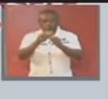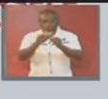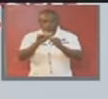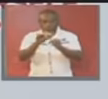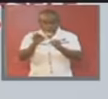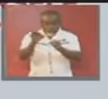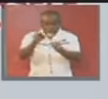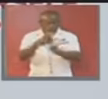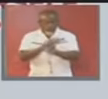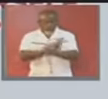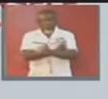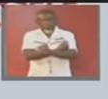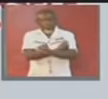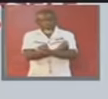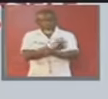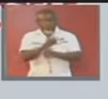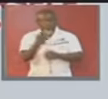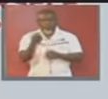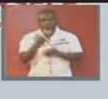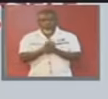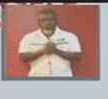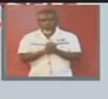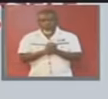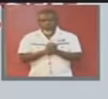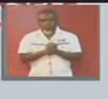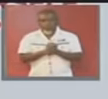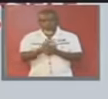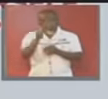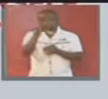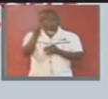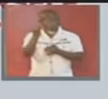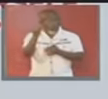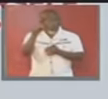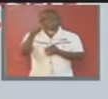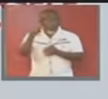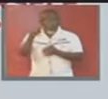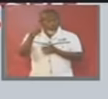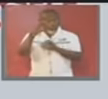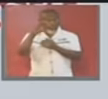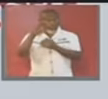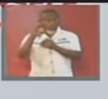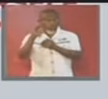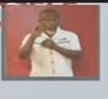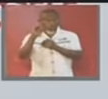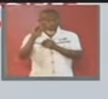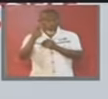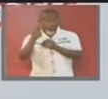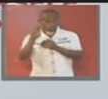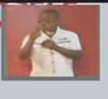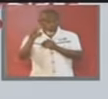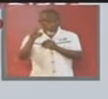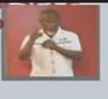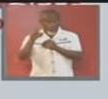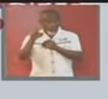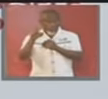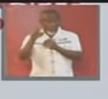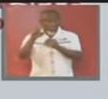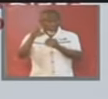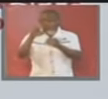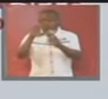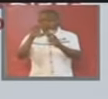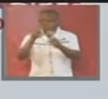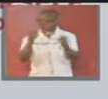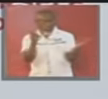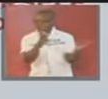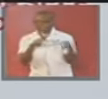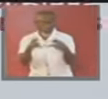the reasons that the Kovacs facility has been able to bring a vaccine to market. Because as